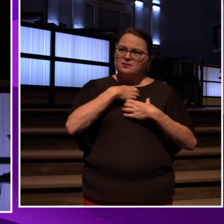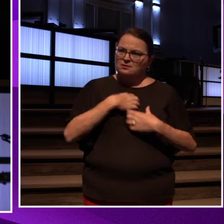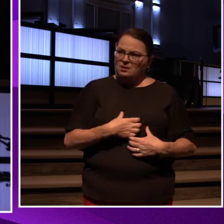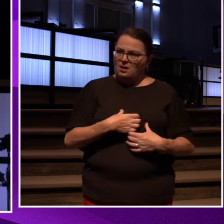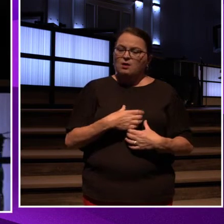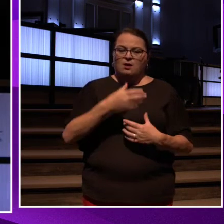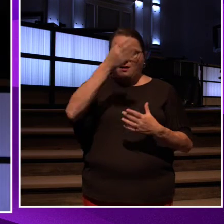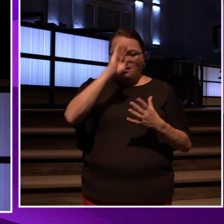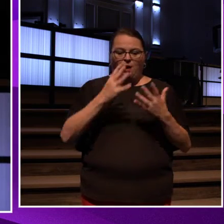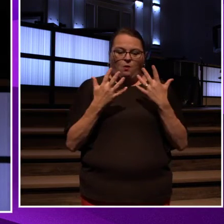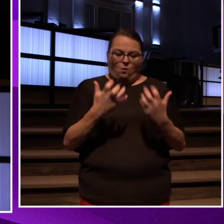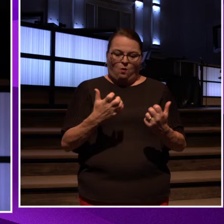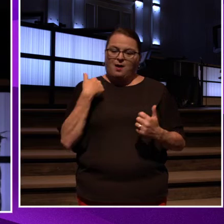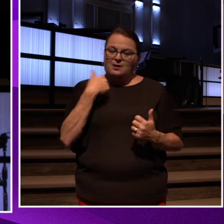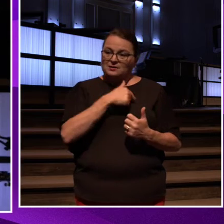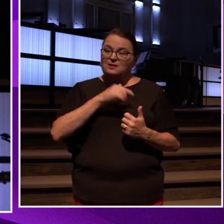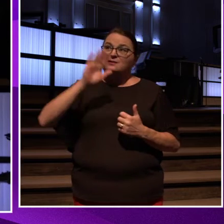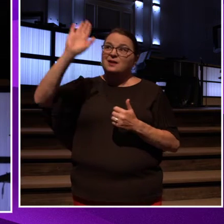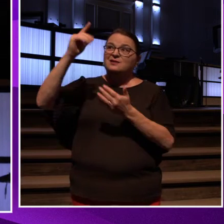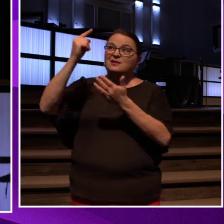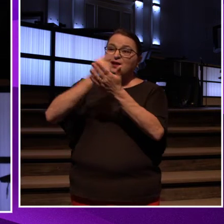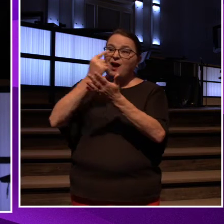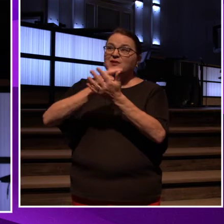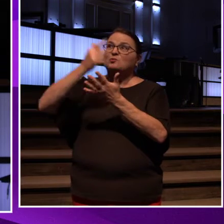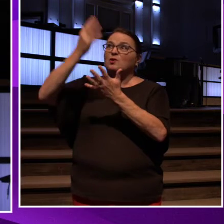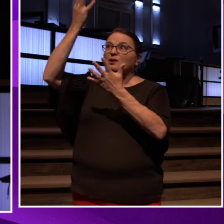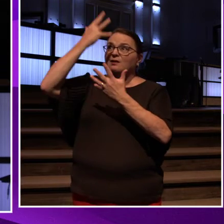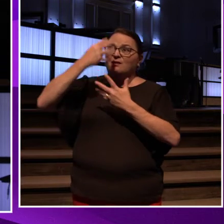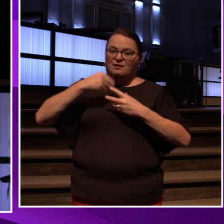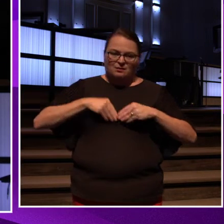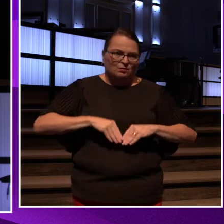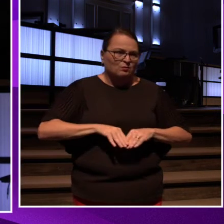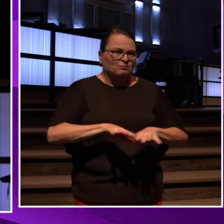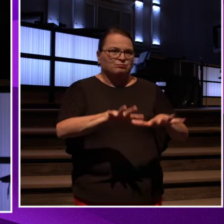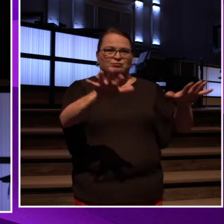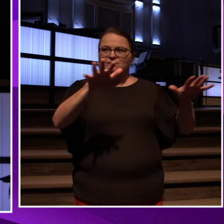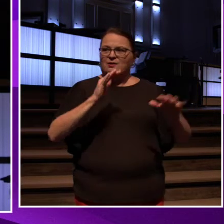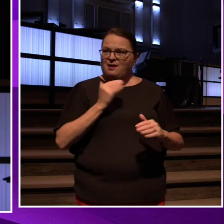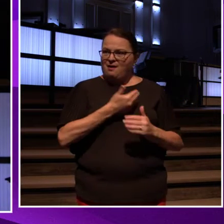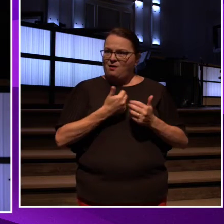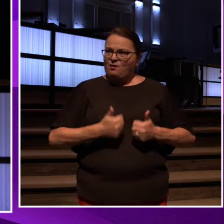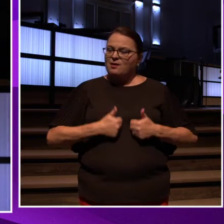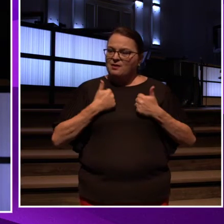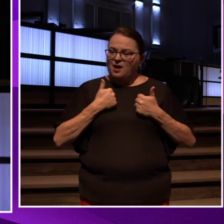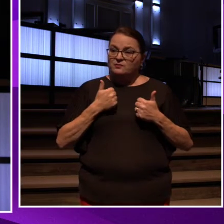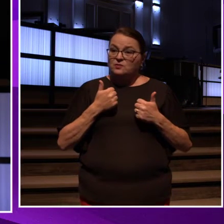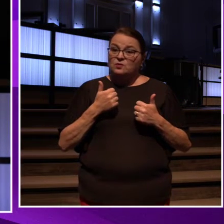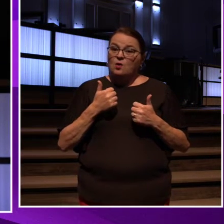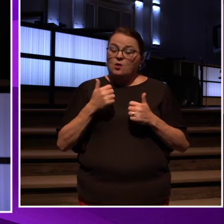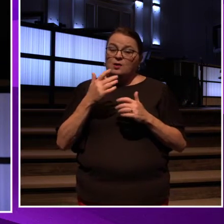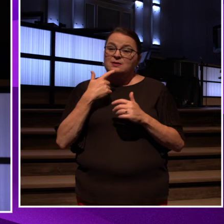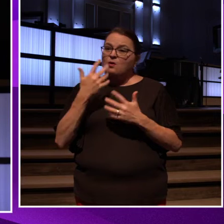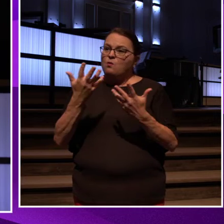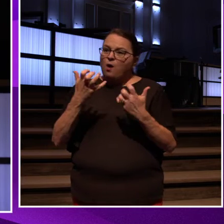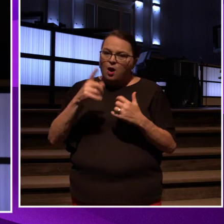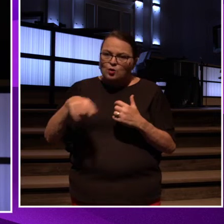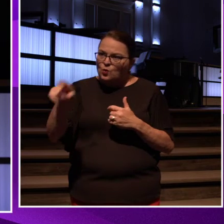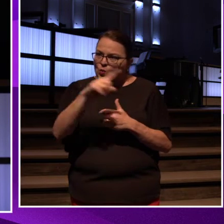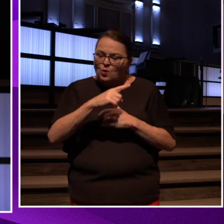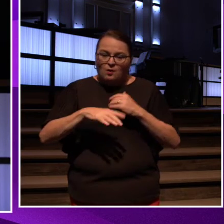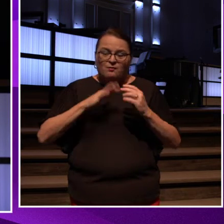us to let the gospel flow in and through our lives. And so he says, I want you to be filled with this love